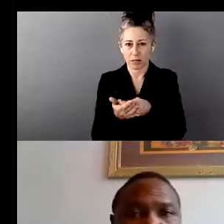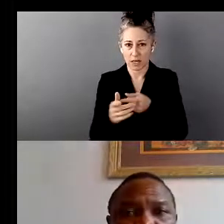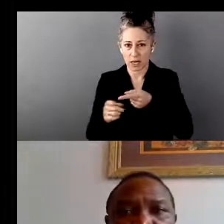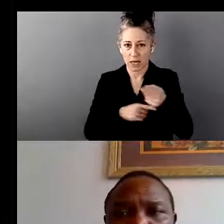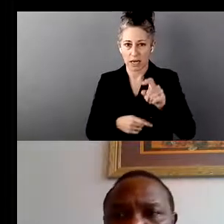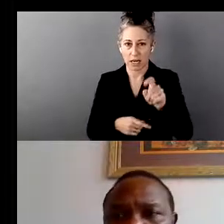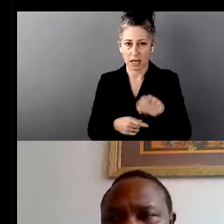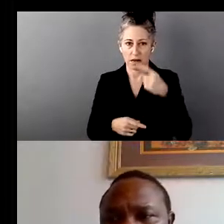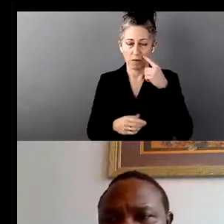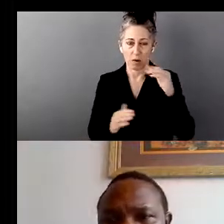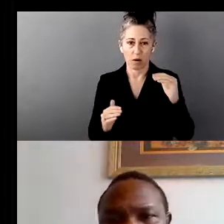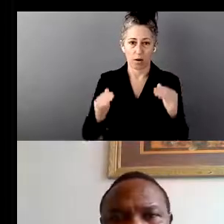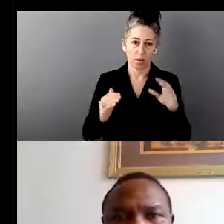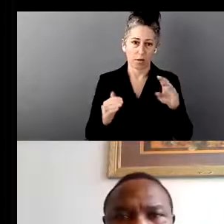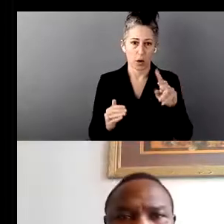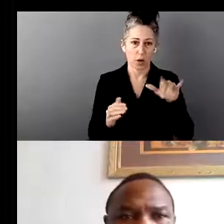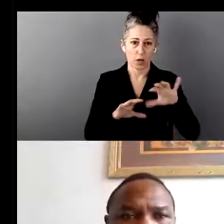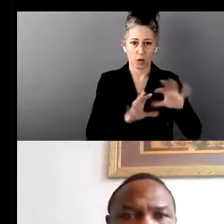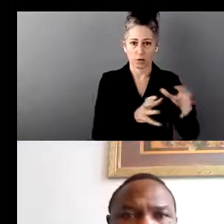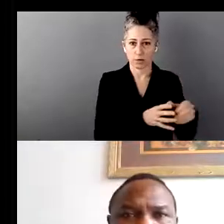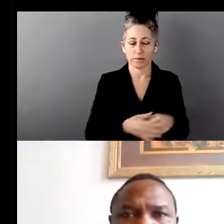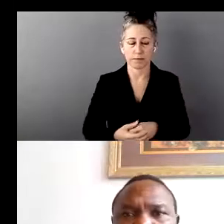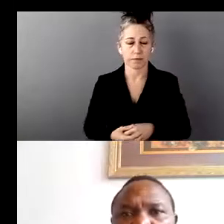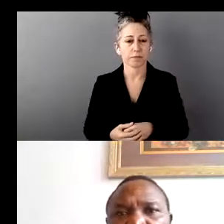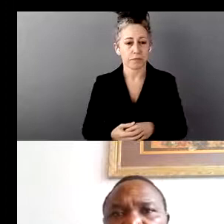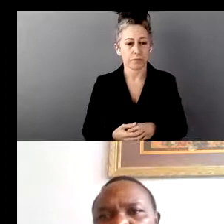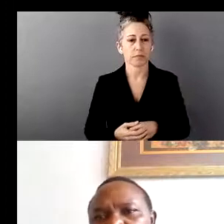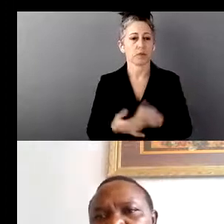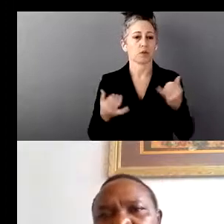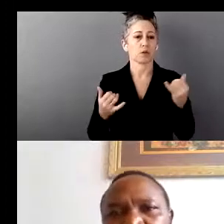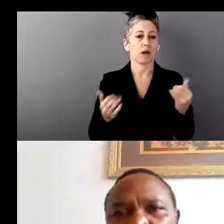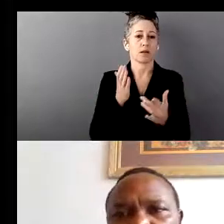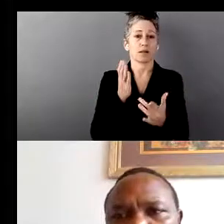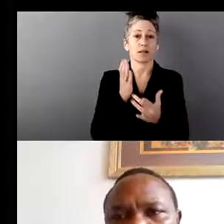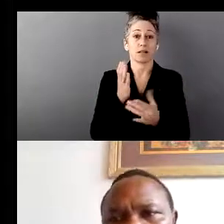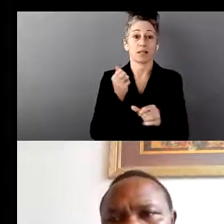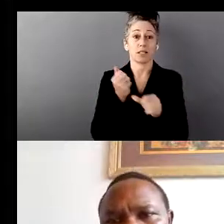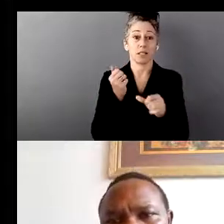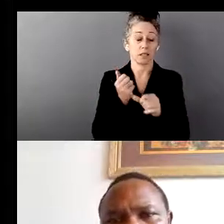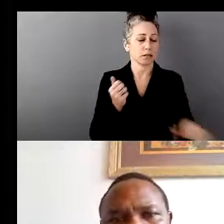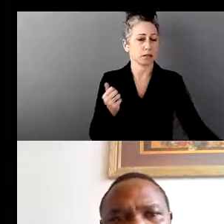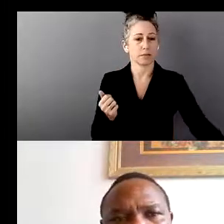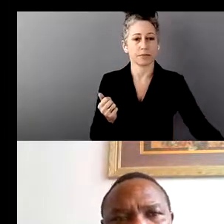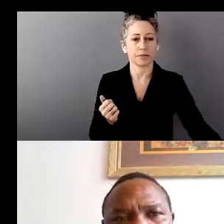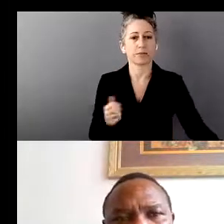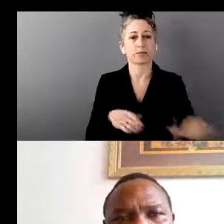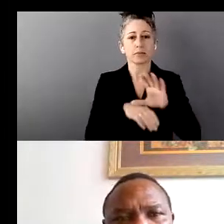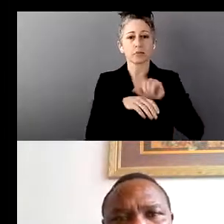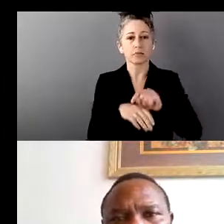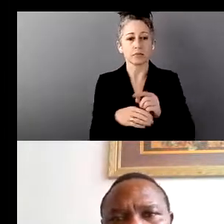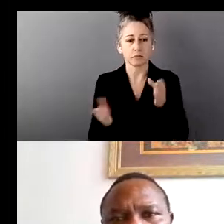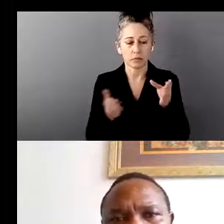minority entities. So we go into technical assistance there and our consulting services here at